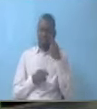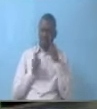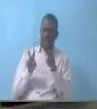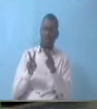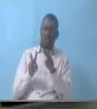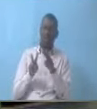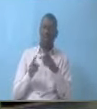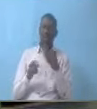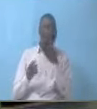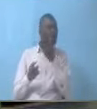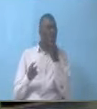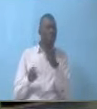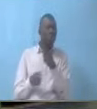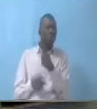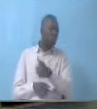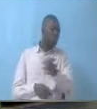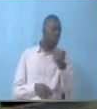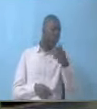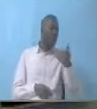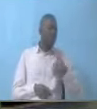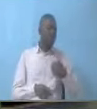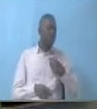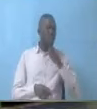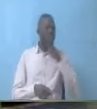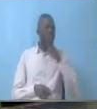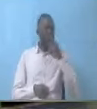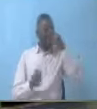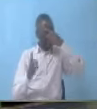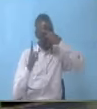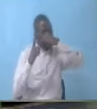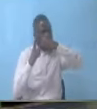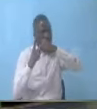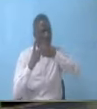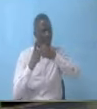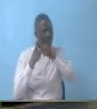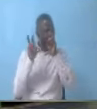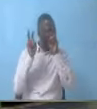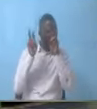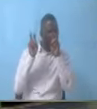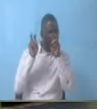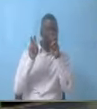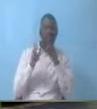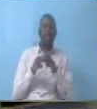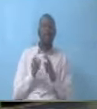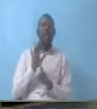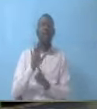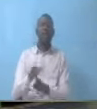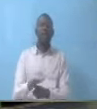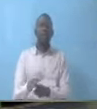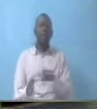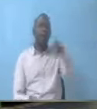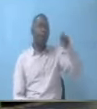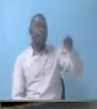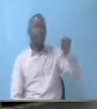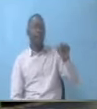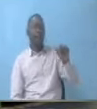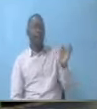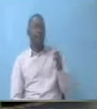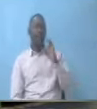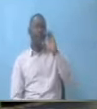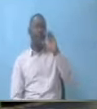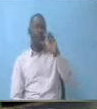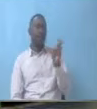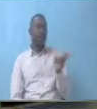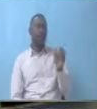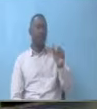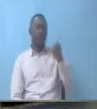nit ñu bari niñ ko gisé won moy dafa am nit ño xamné rek ñom lañ téggon bout. Pacham. Ku melni Pacham.